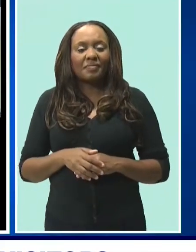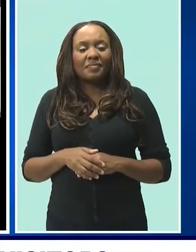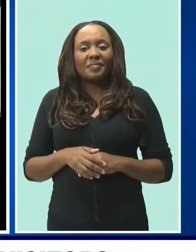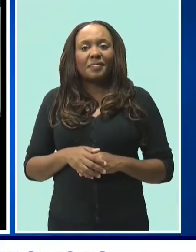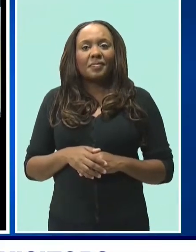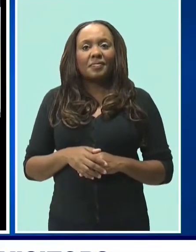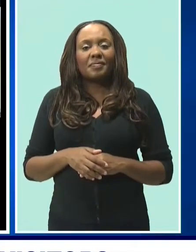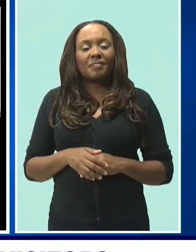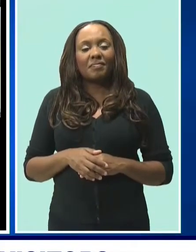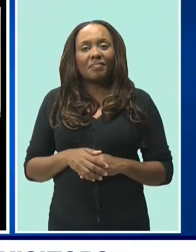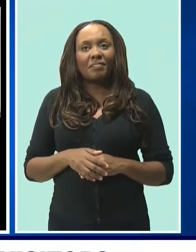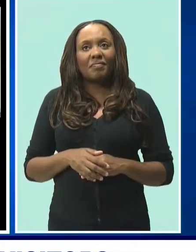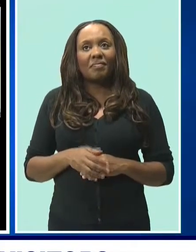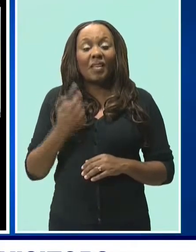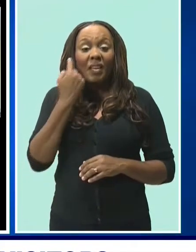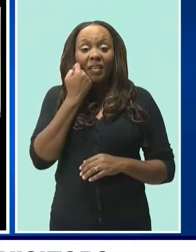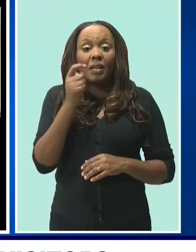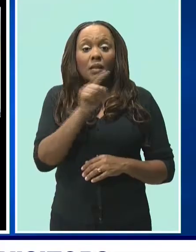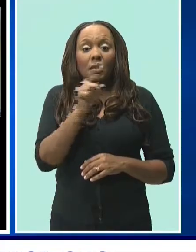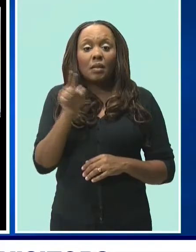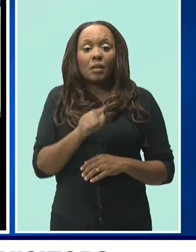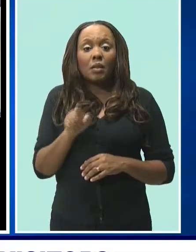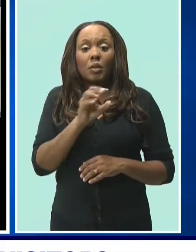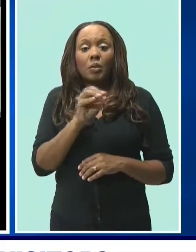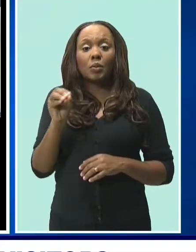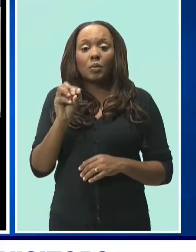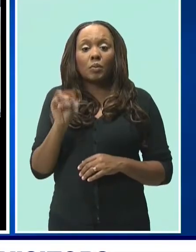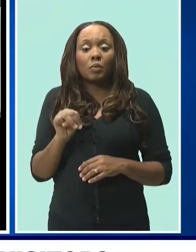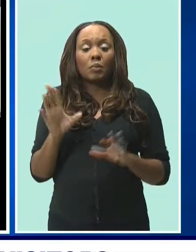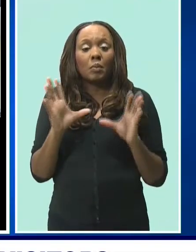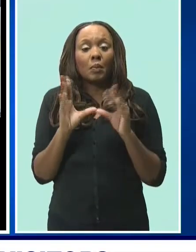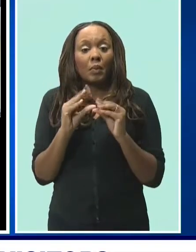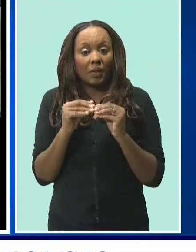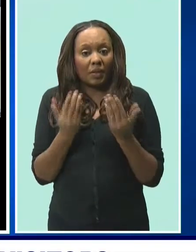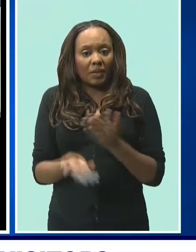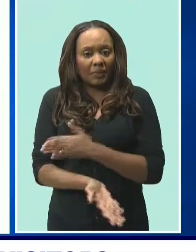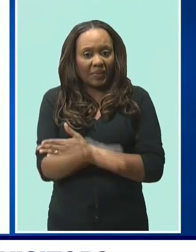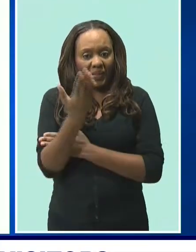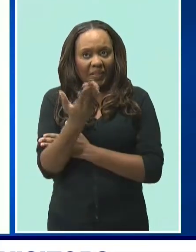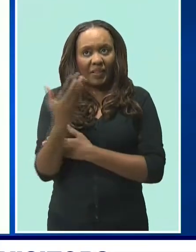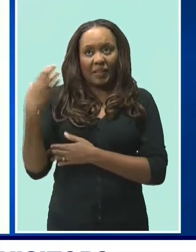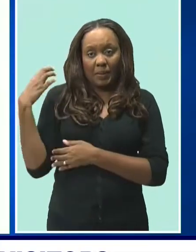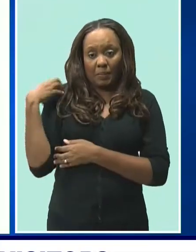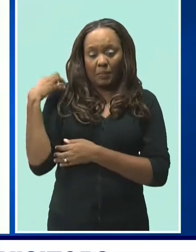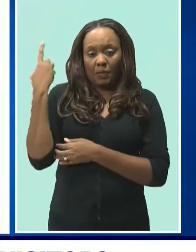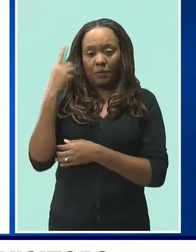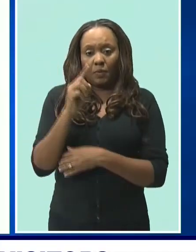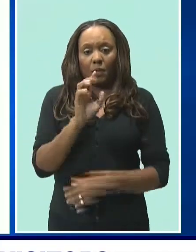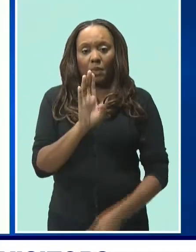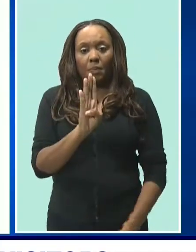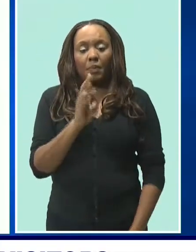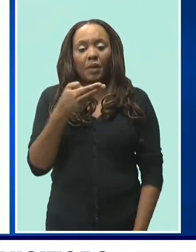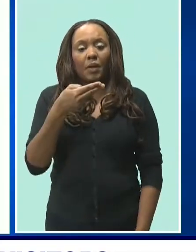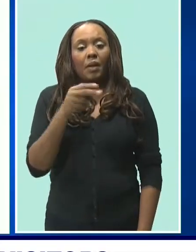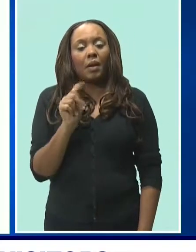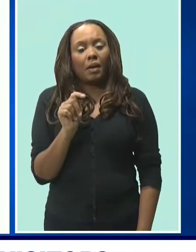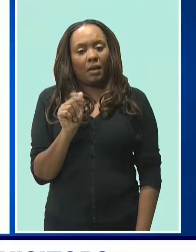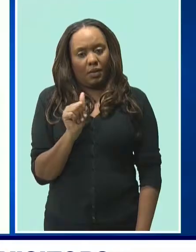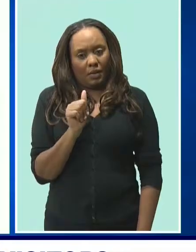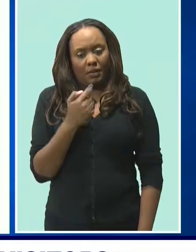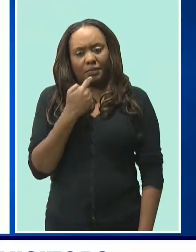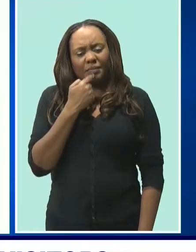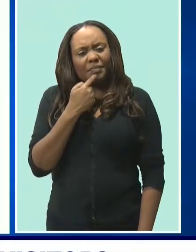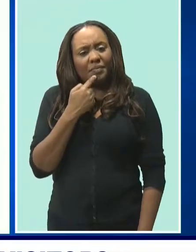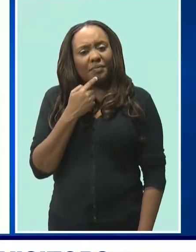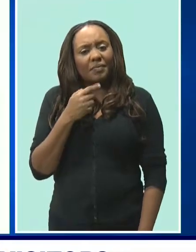a Zoom meeting with members of CBC News this morning, Chairman of the BHTA, Jeffrey Roach,